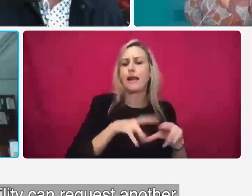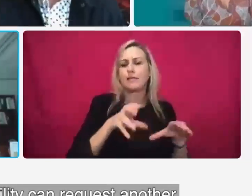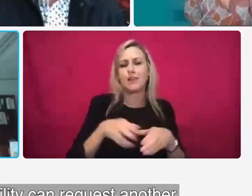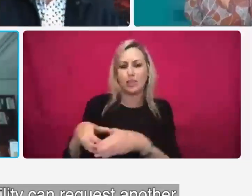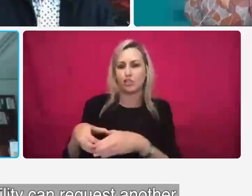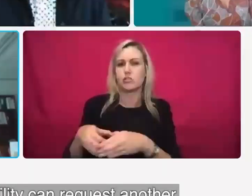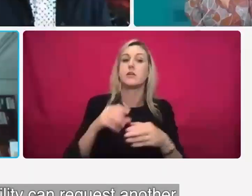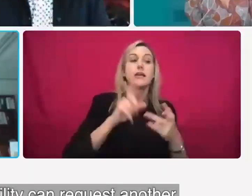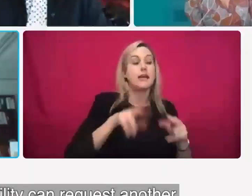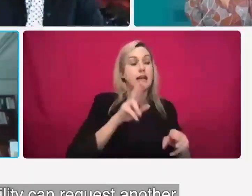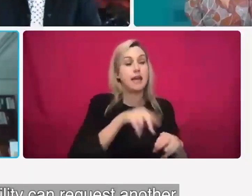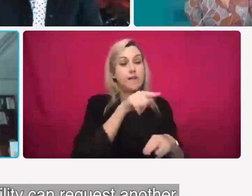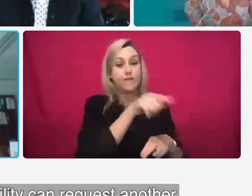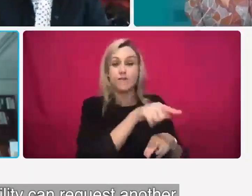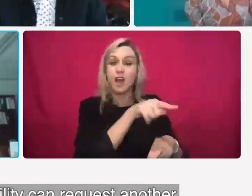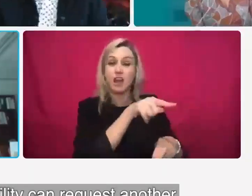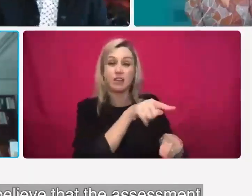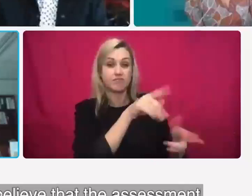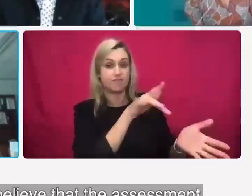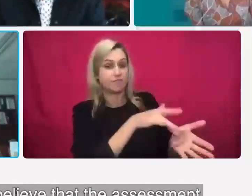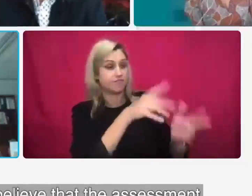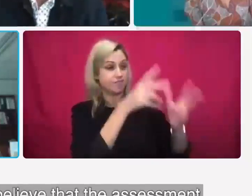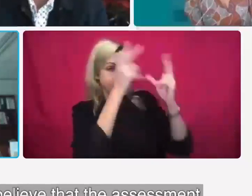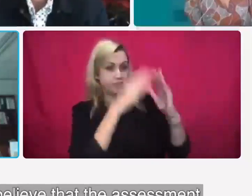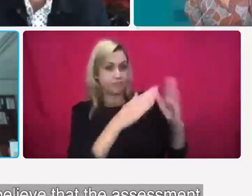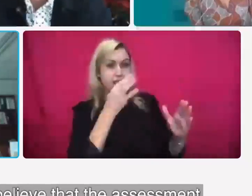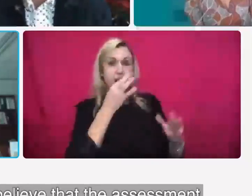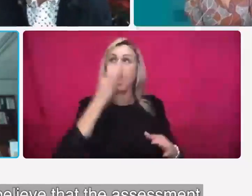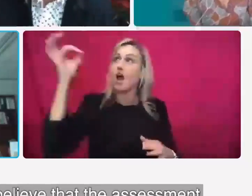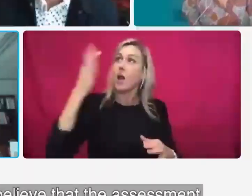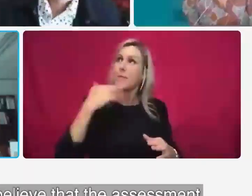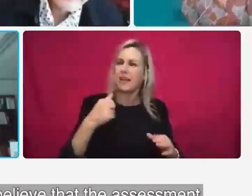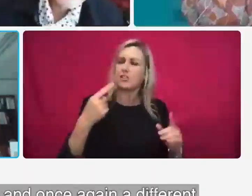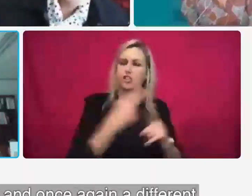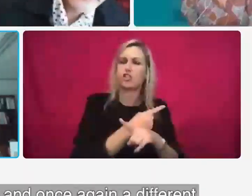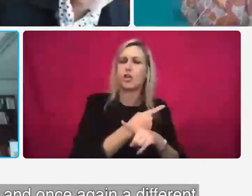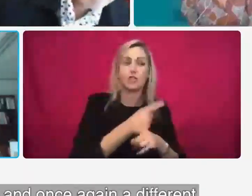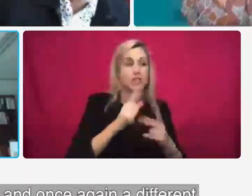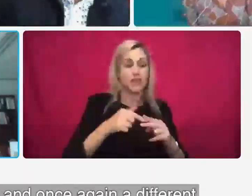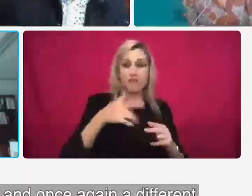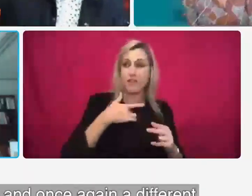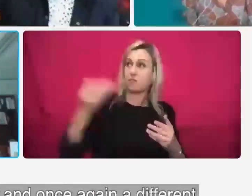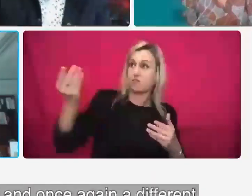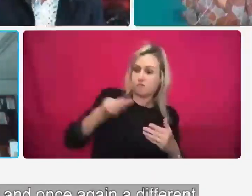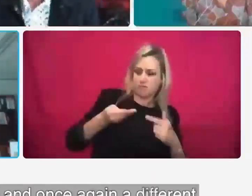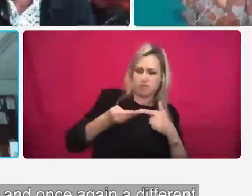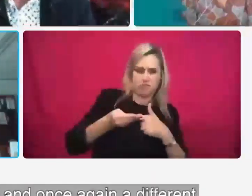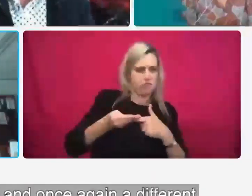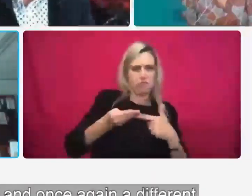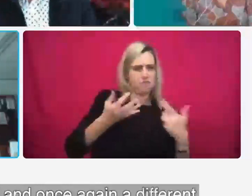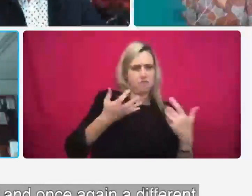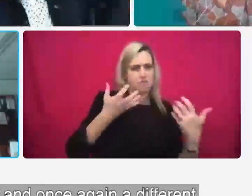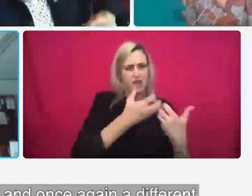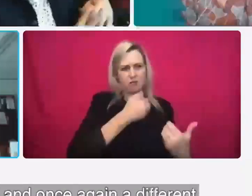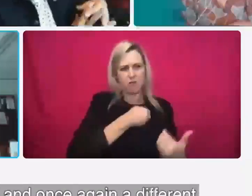Basically, a facility can request another classification if they believe that the assessment outcome is incorrect.